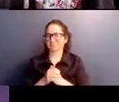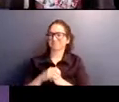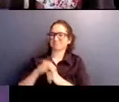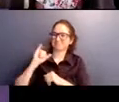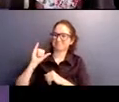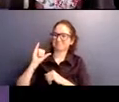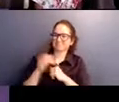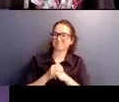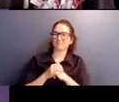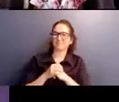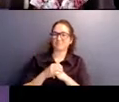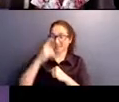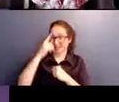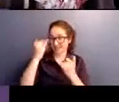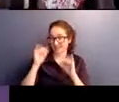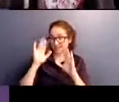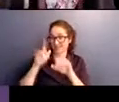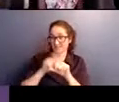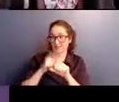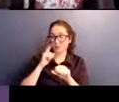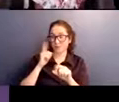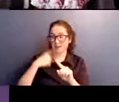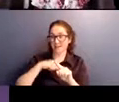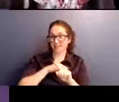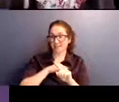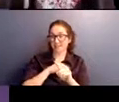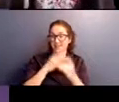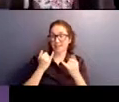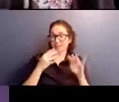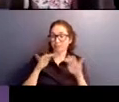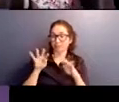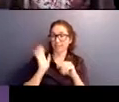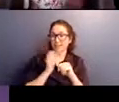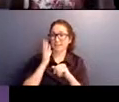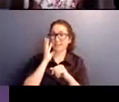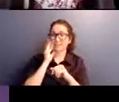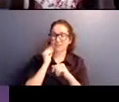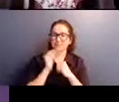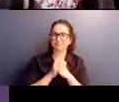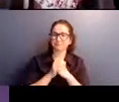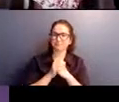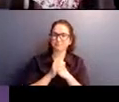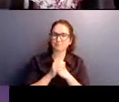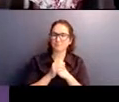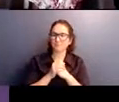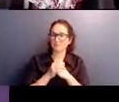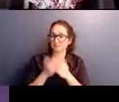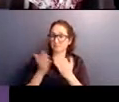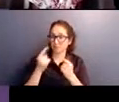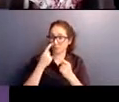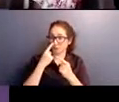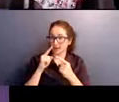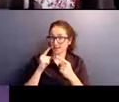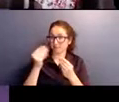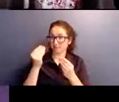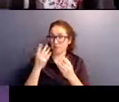that now is a great time for us to have our experiential. Could you tell us what we're about to do next? And this will